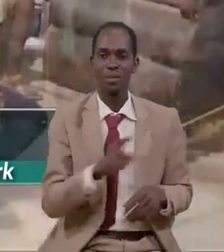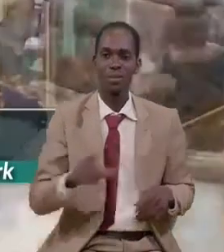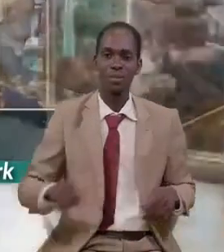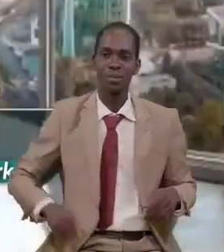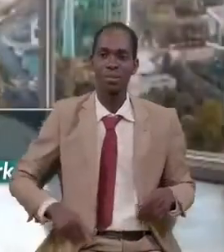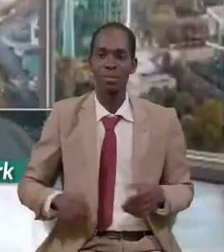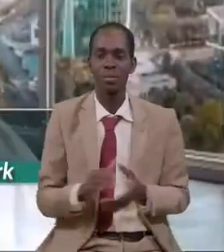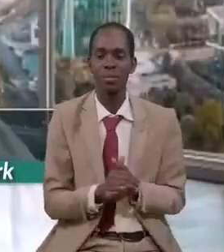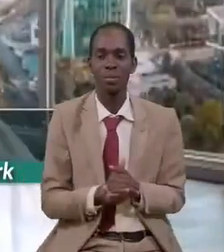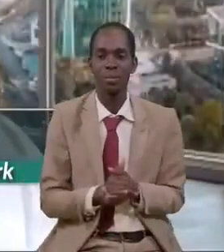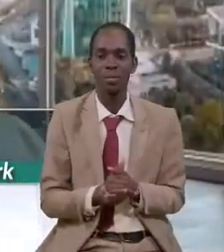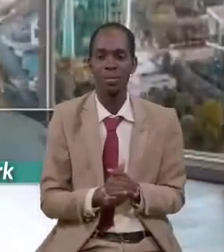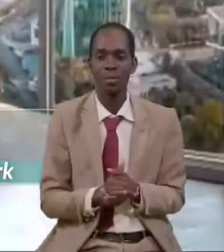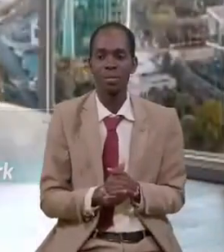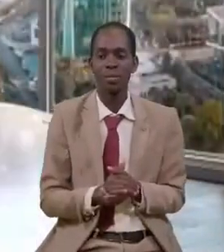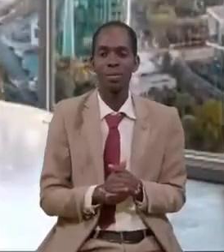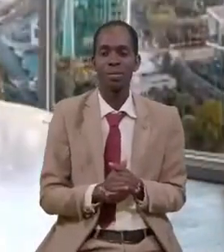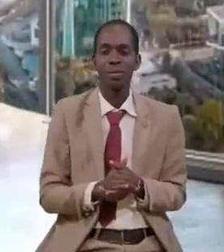Impact Academy.